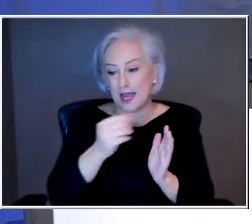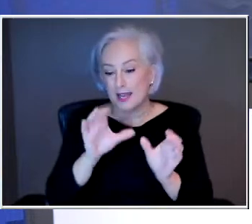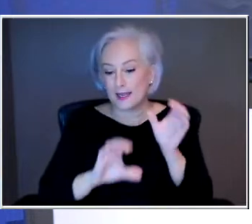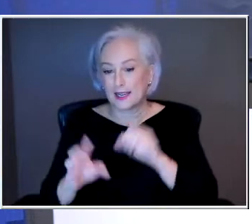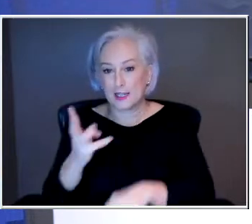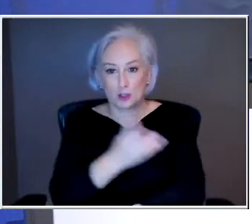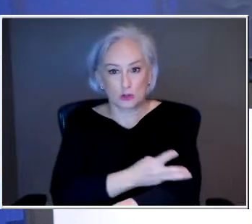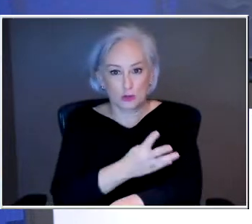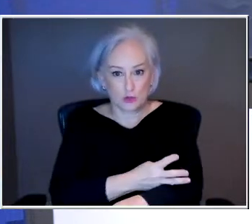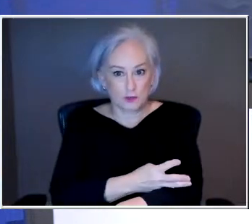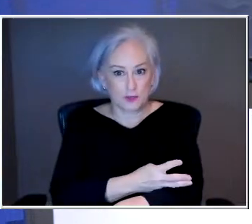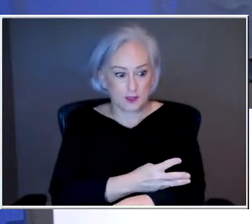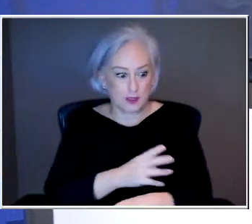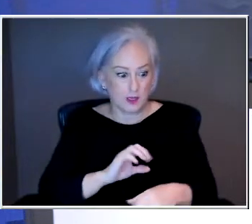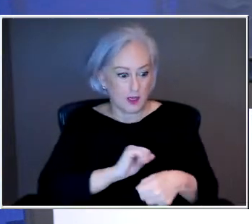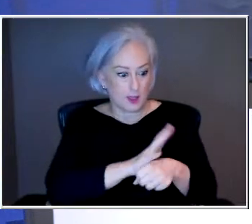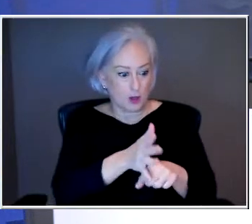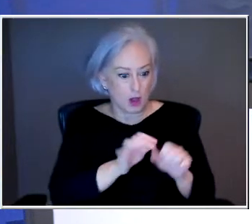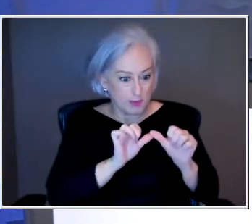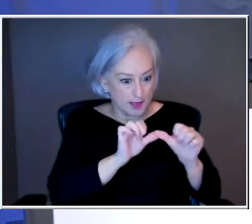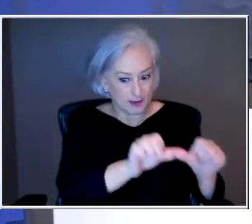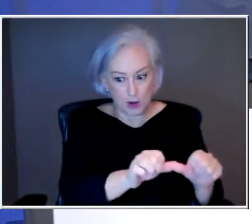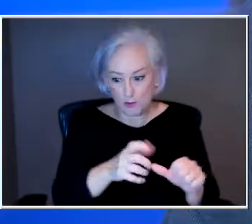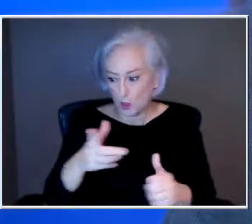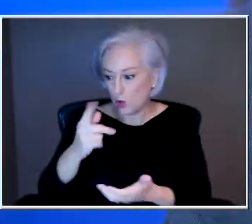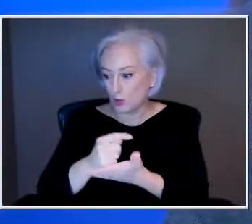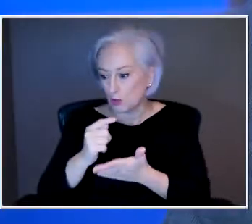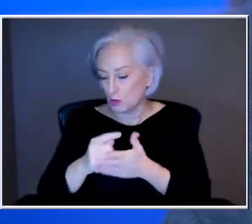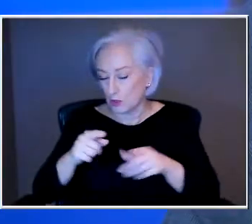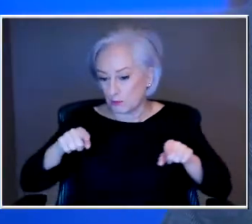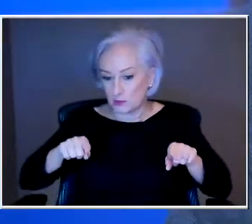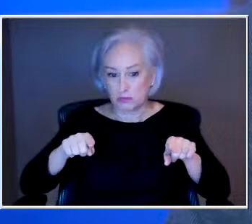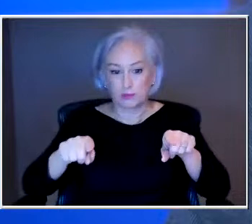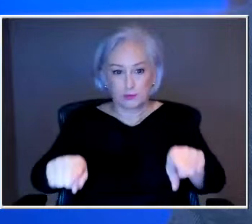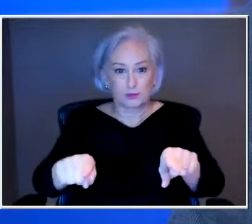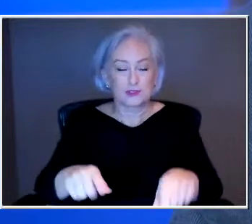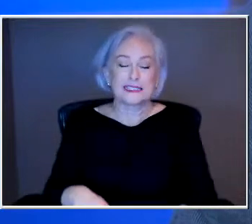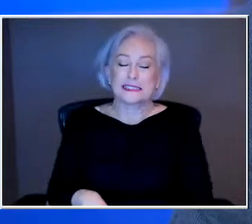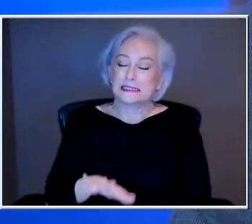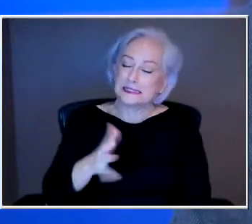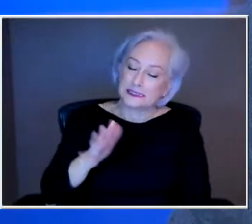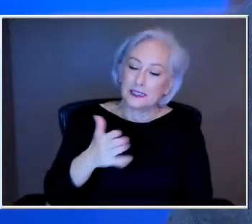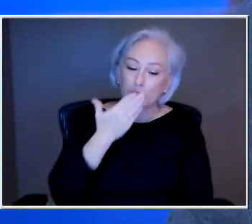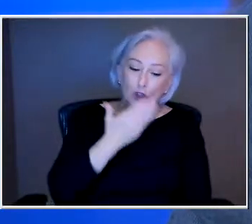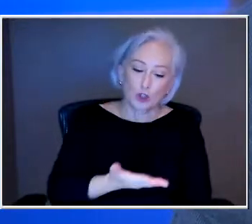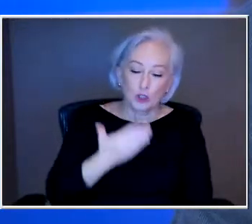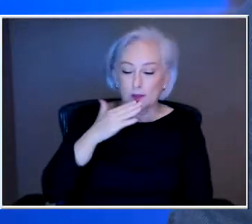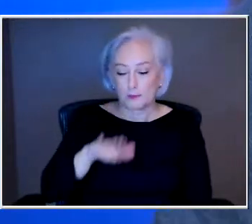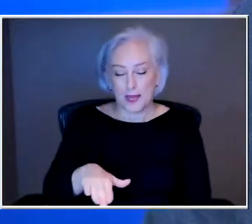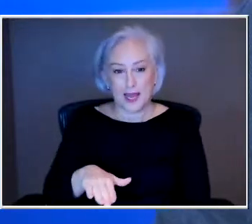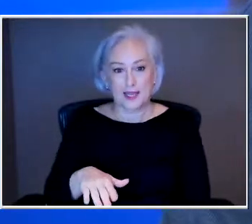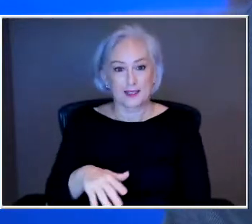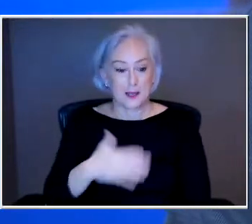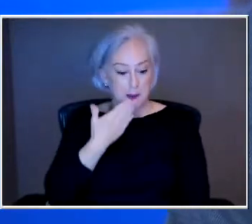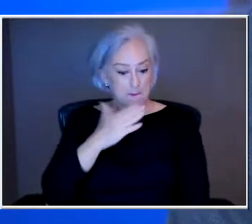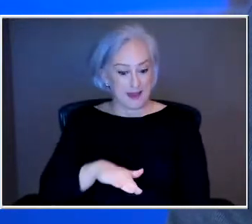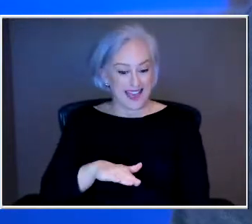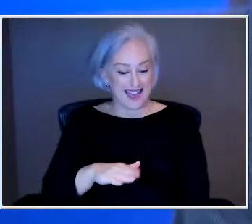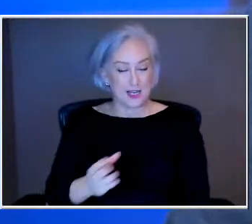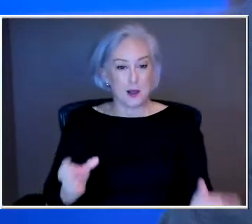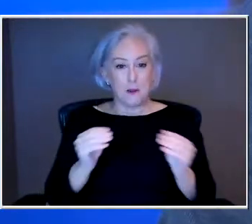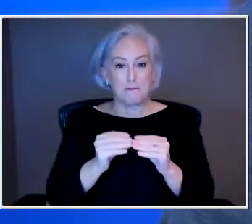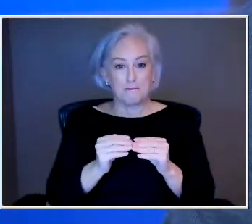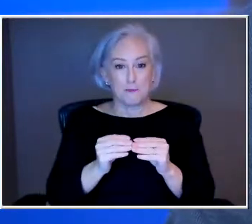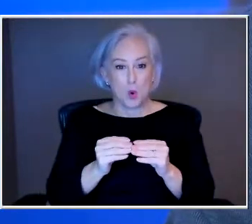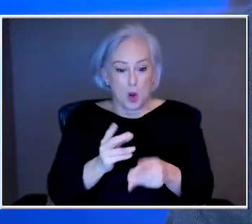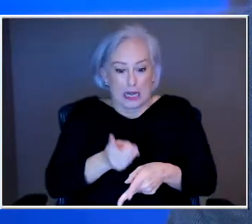kept going, but that first year, that was your world. It was kind of good and bad. I mean, it was bad because I had to be a little extra cautious because I was obviously at a high risk